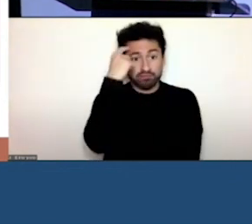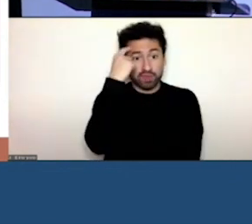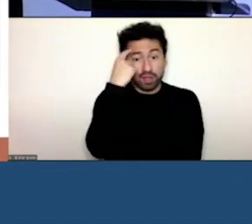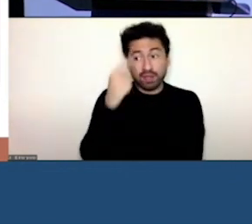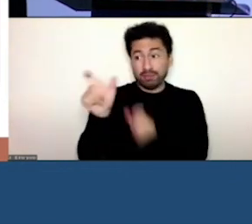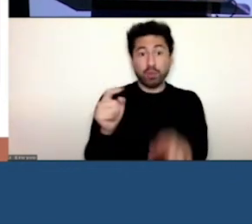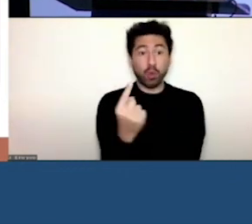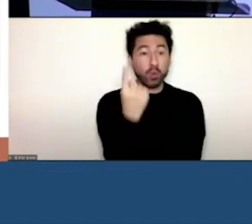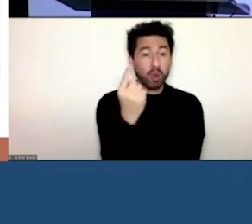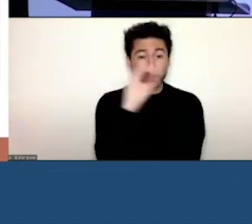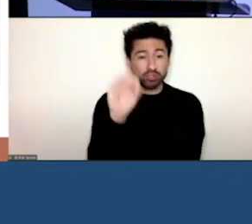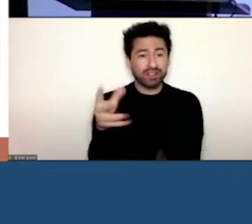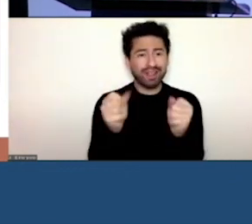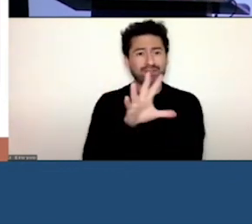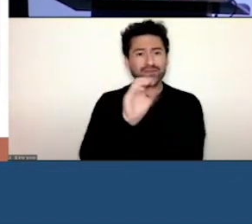Disparities. We have